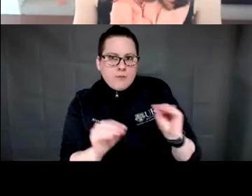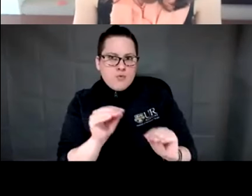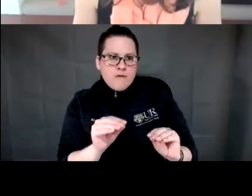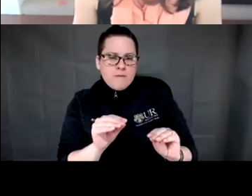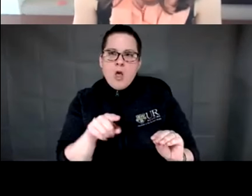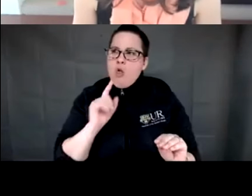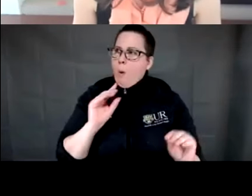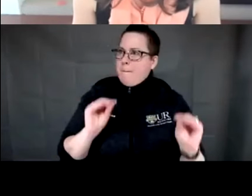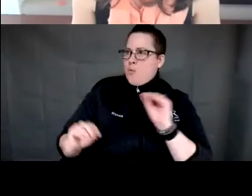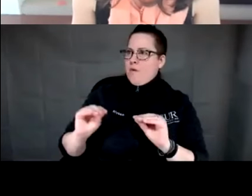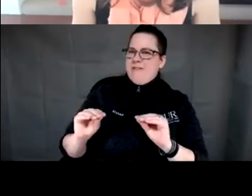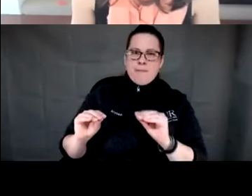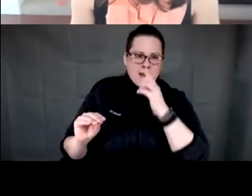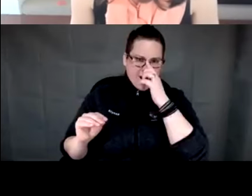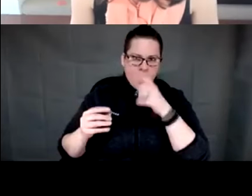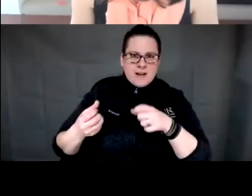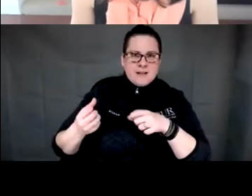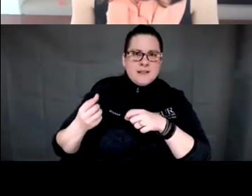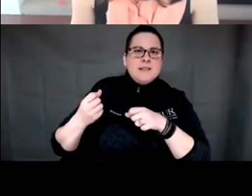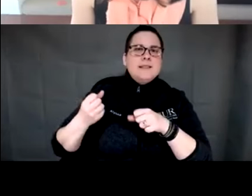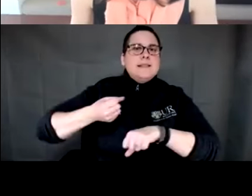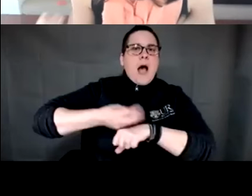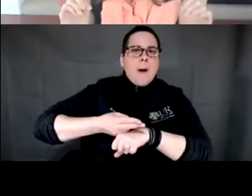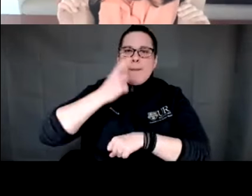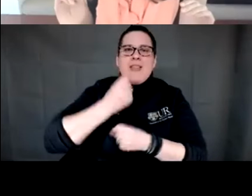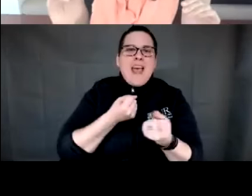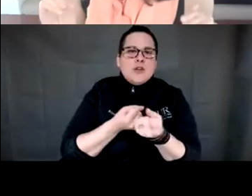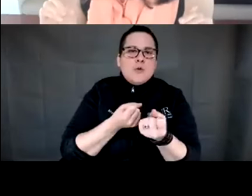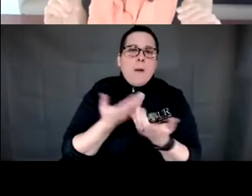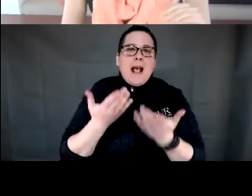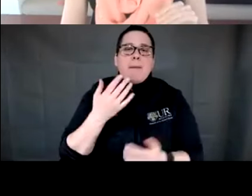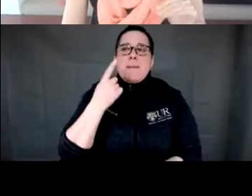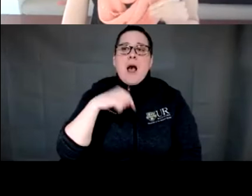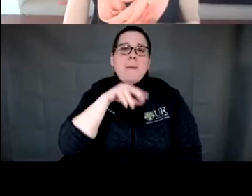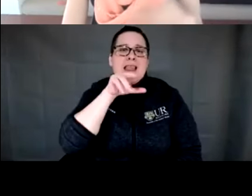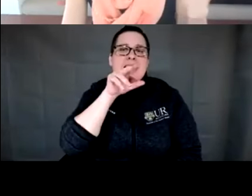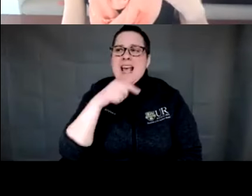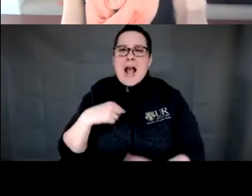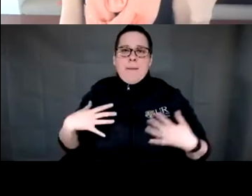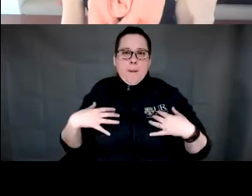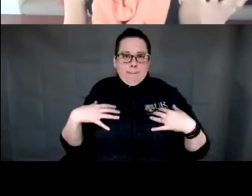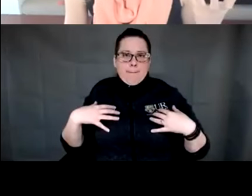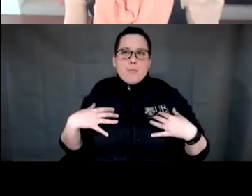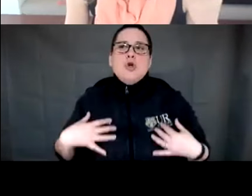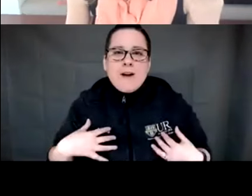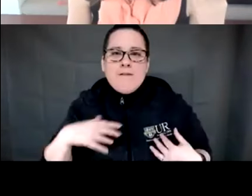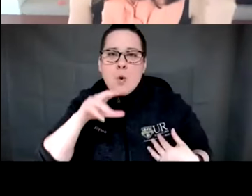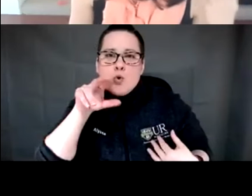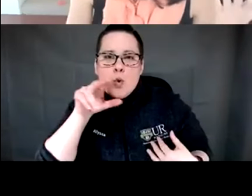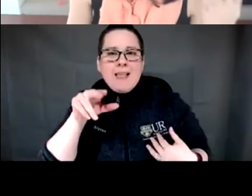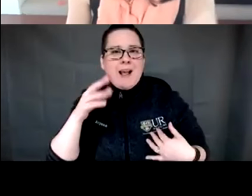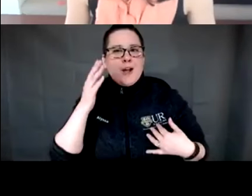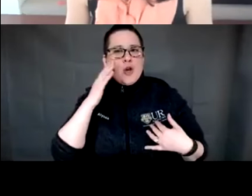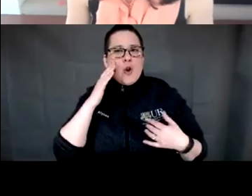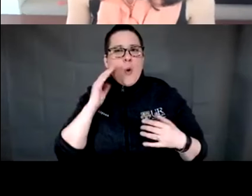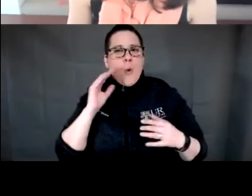they're supporting the instructed movements, right? Maybe when the animal is licking, it sort of pushes itself forward, and these the movements like